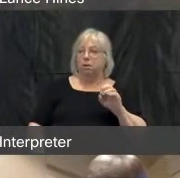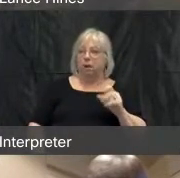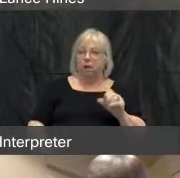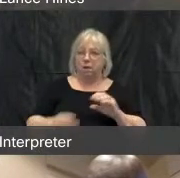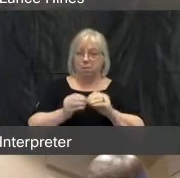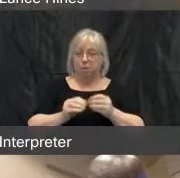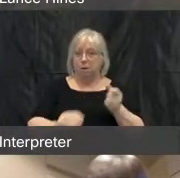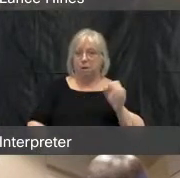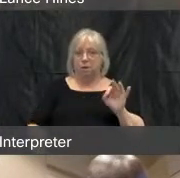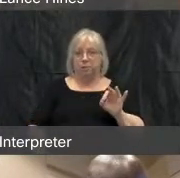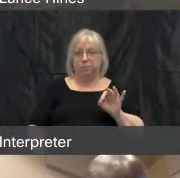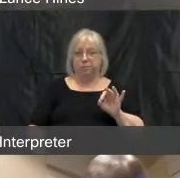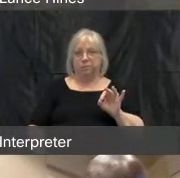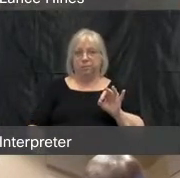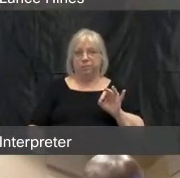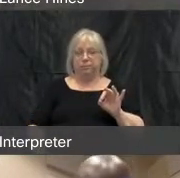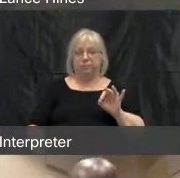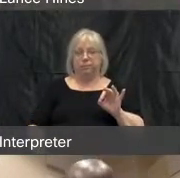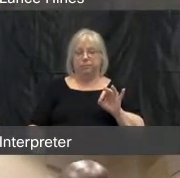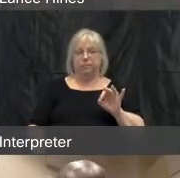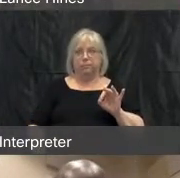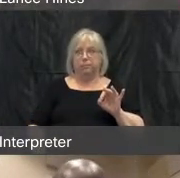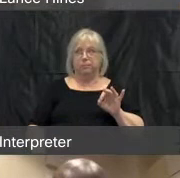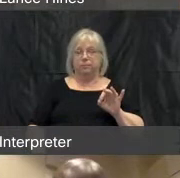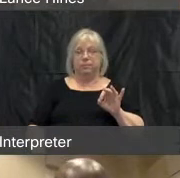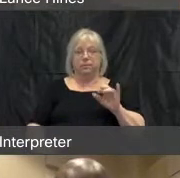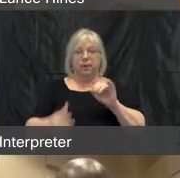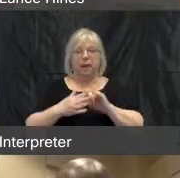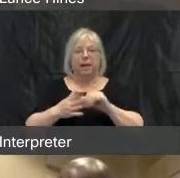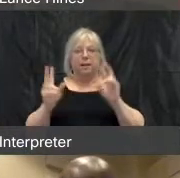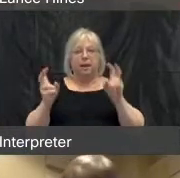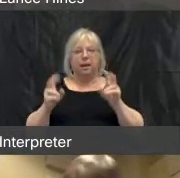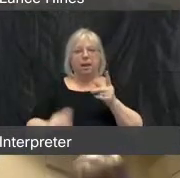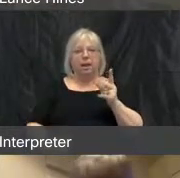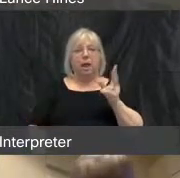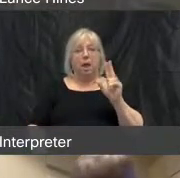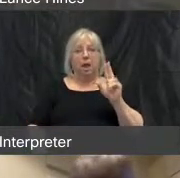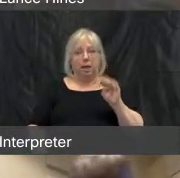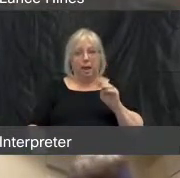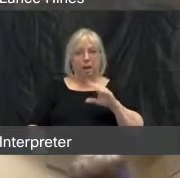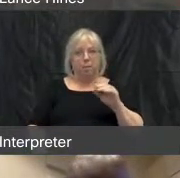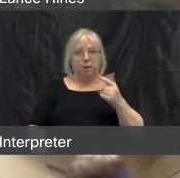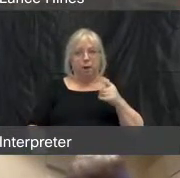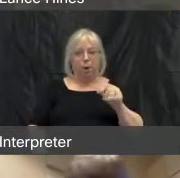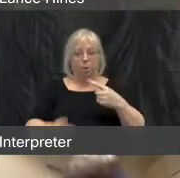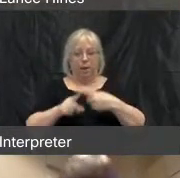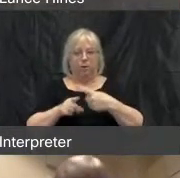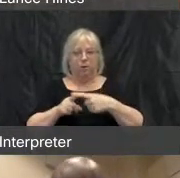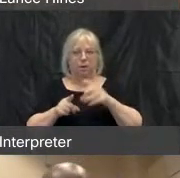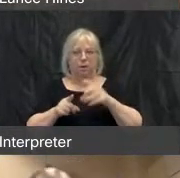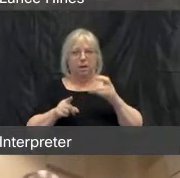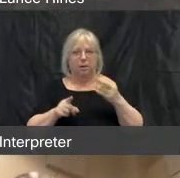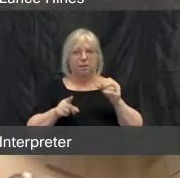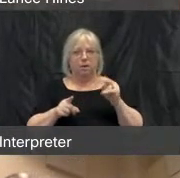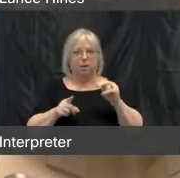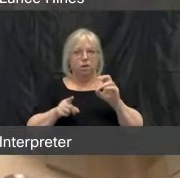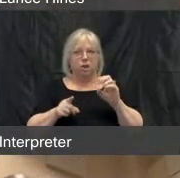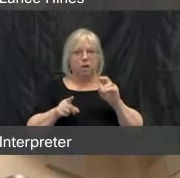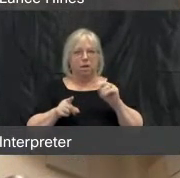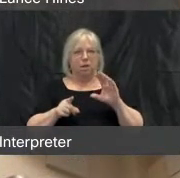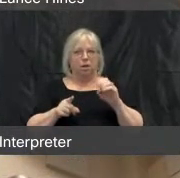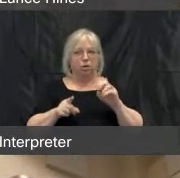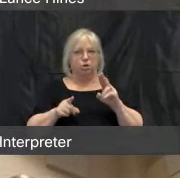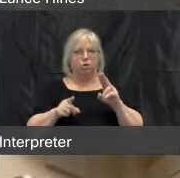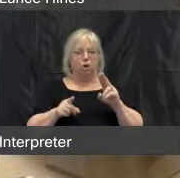Item 19 is the come and go that is at the intersection of Shenandoah and